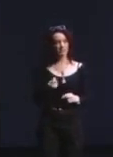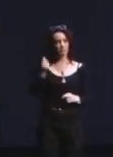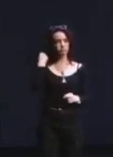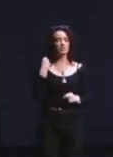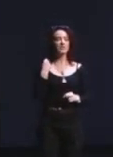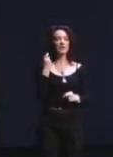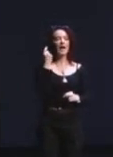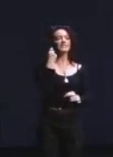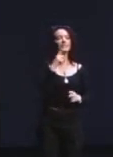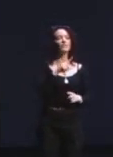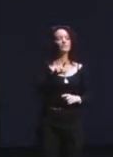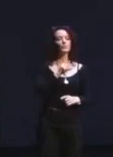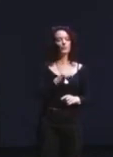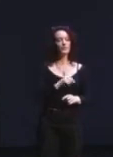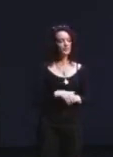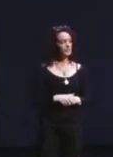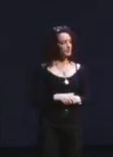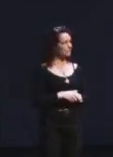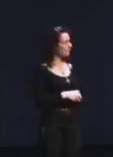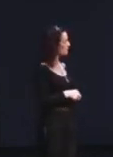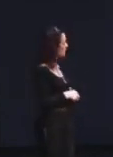idea about choice.